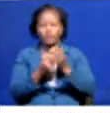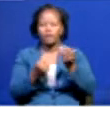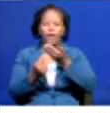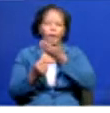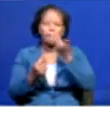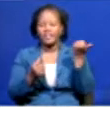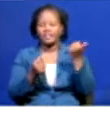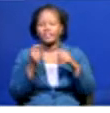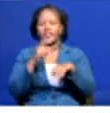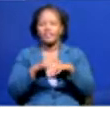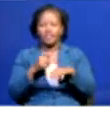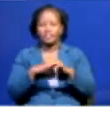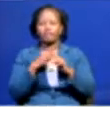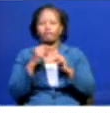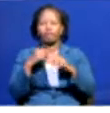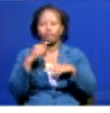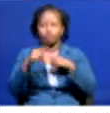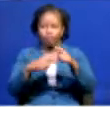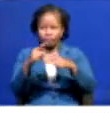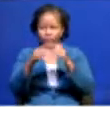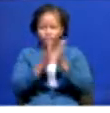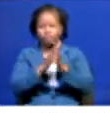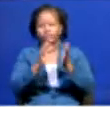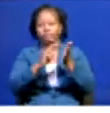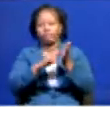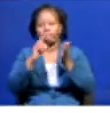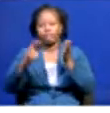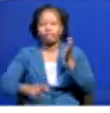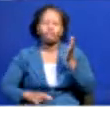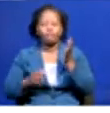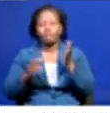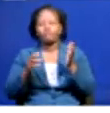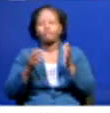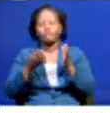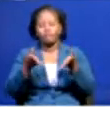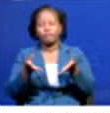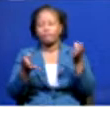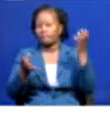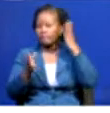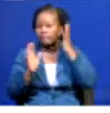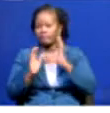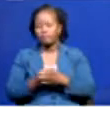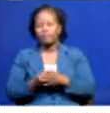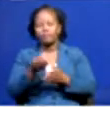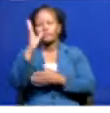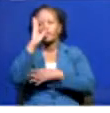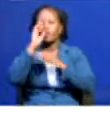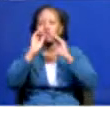you exit this college today. God bless you, and God bless all of us.